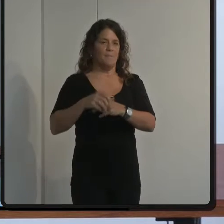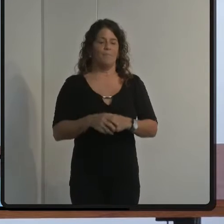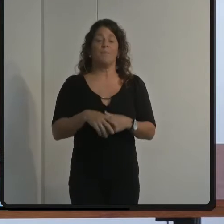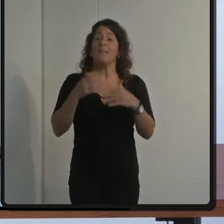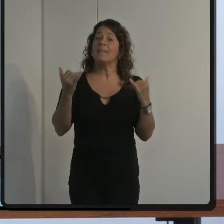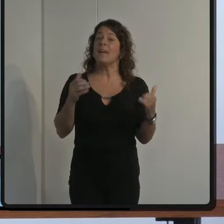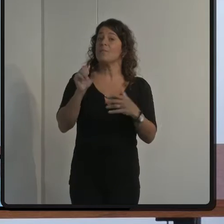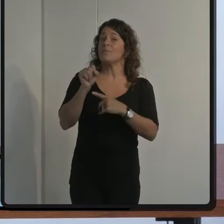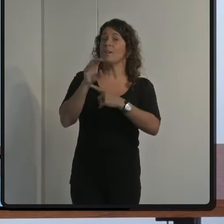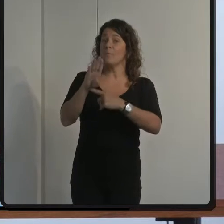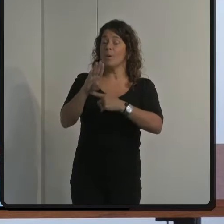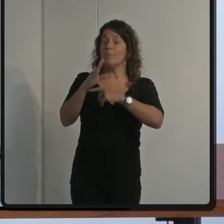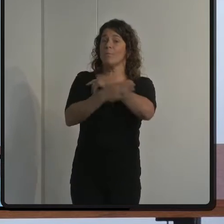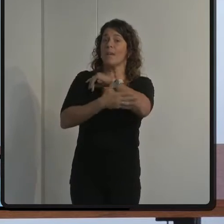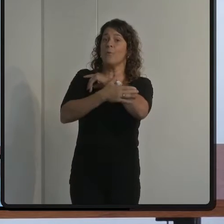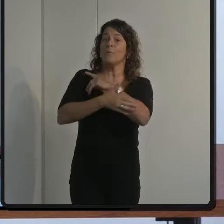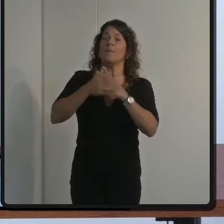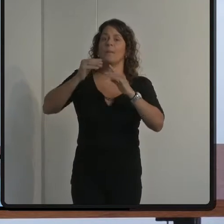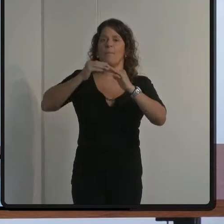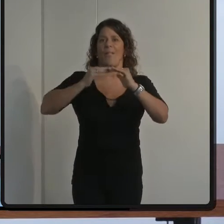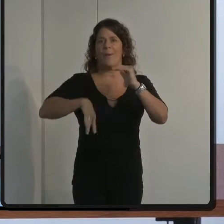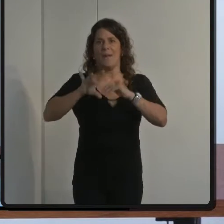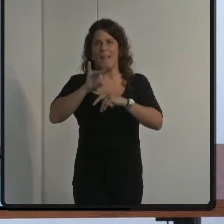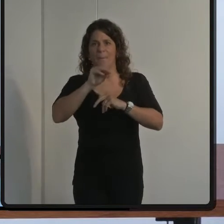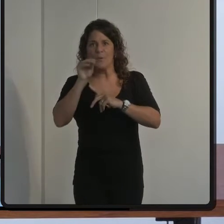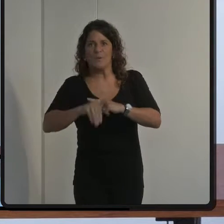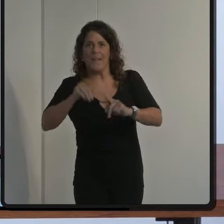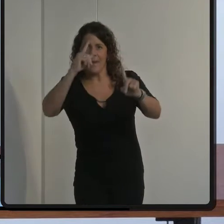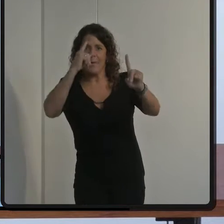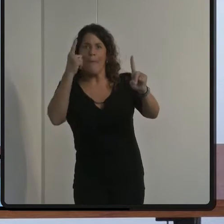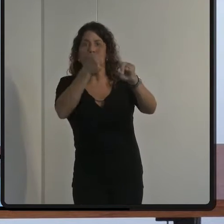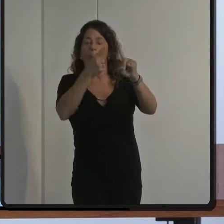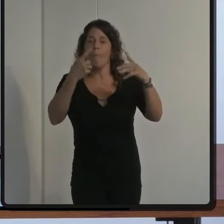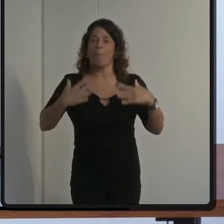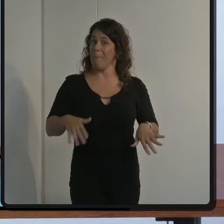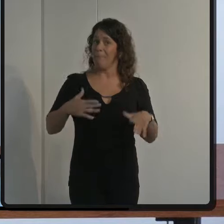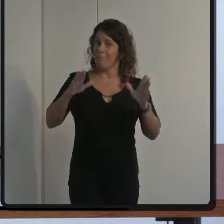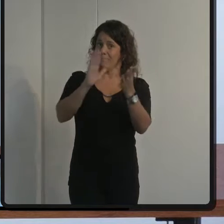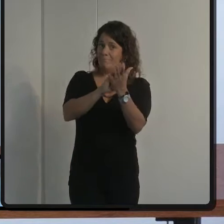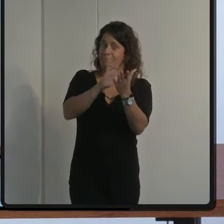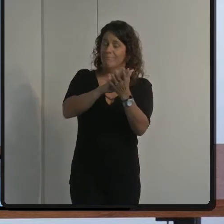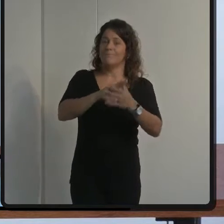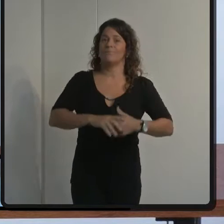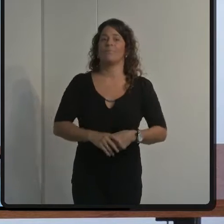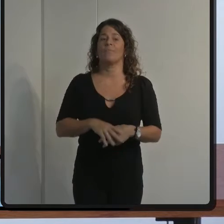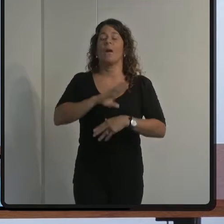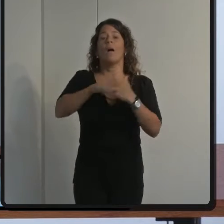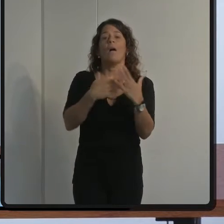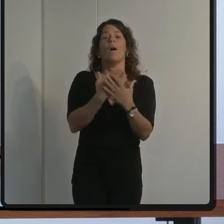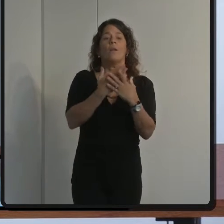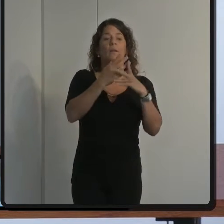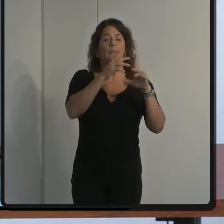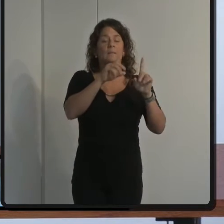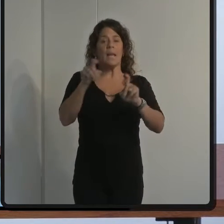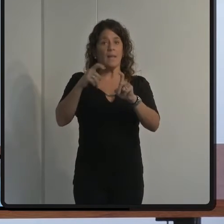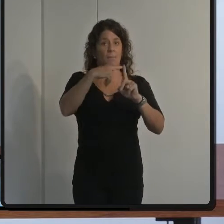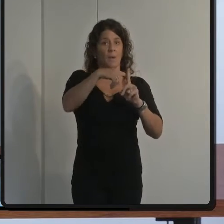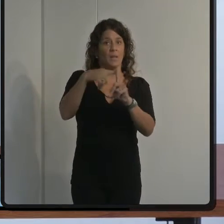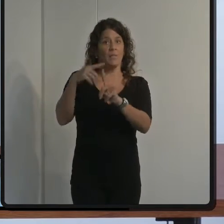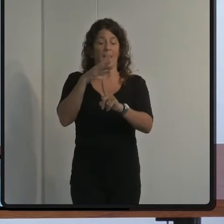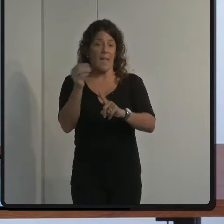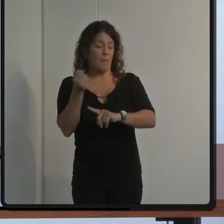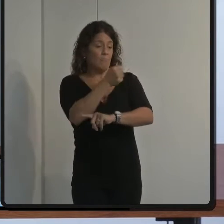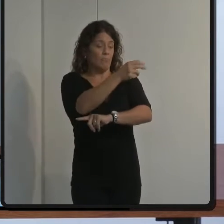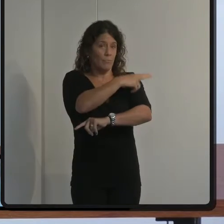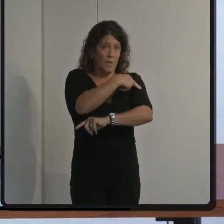now below the state 8% target. Dr. Dorinoso will have all the local case, test positivity, and